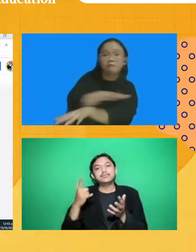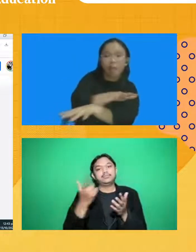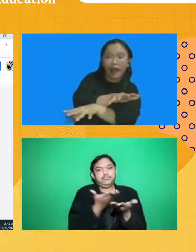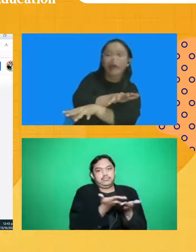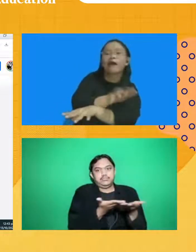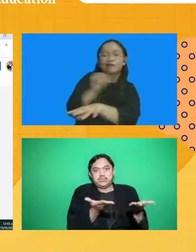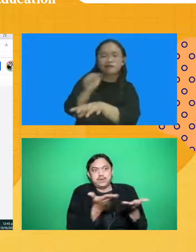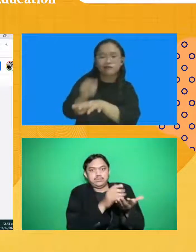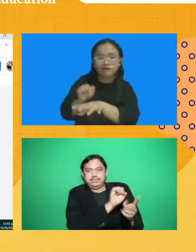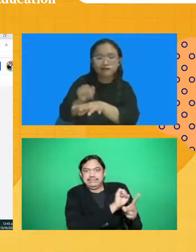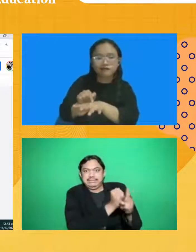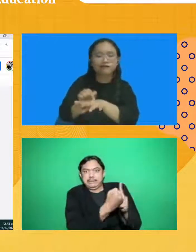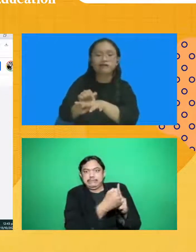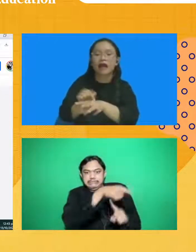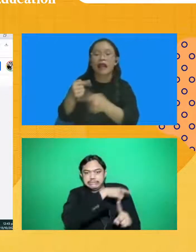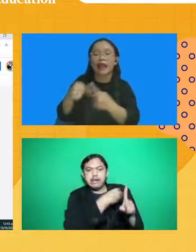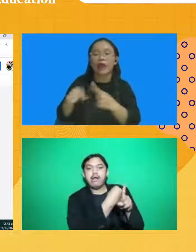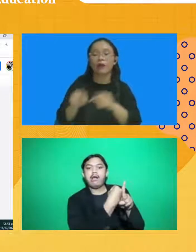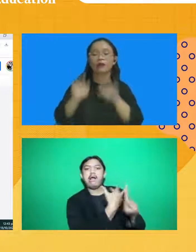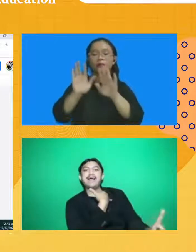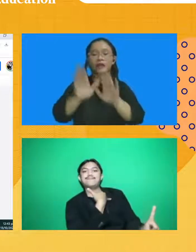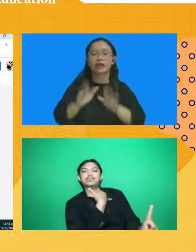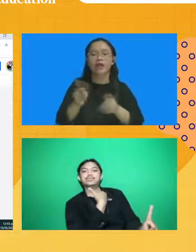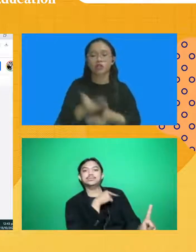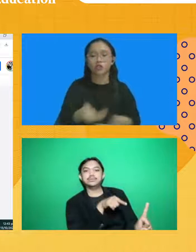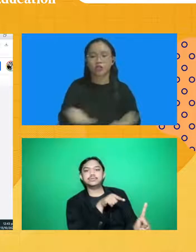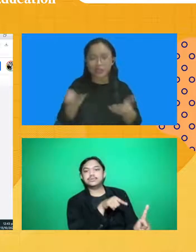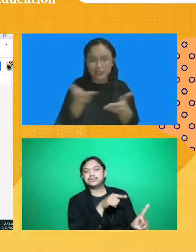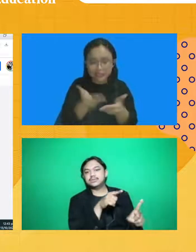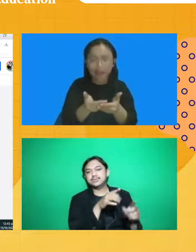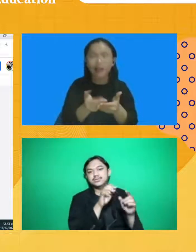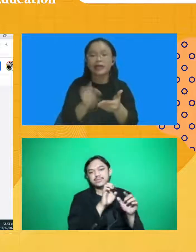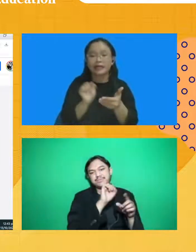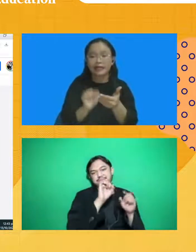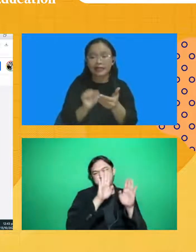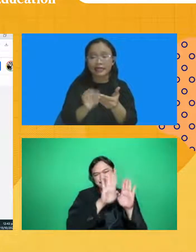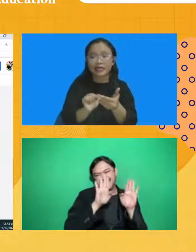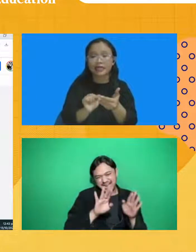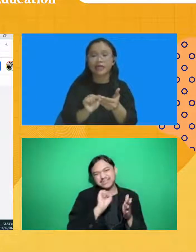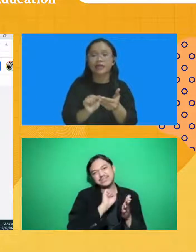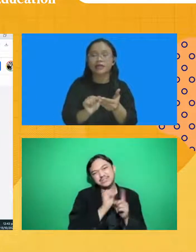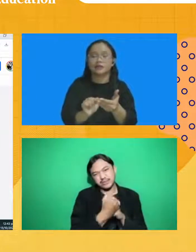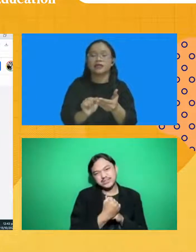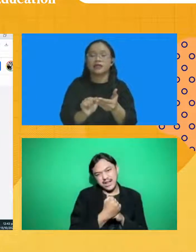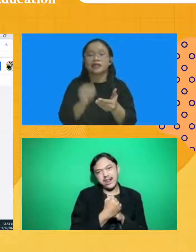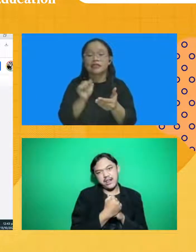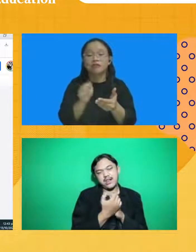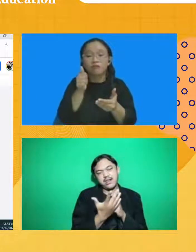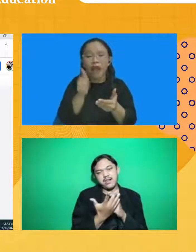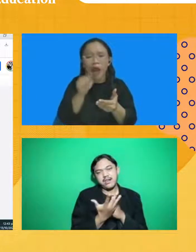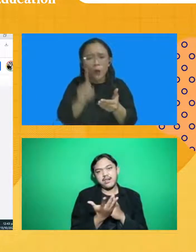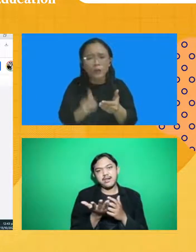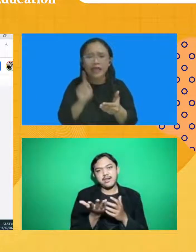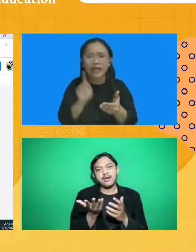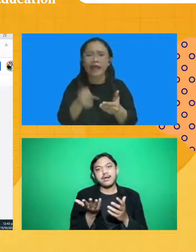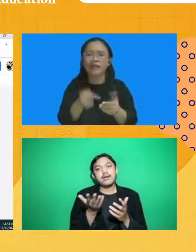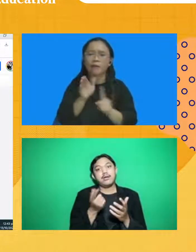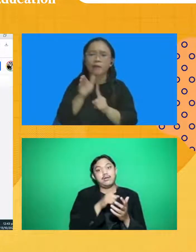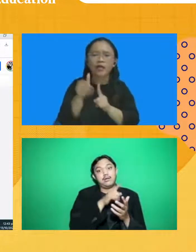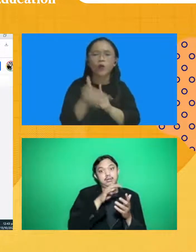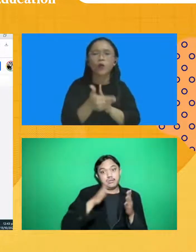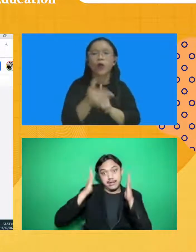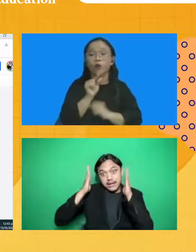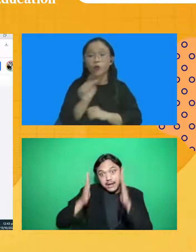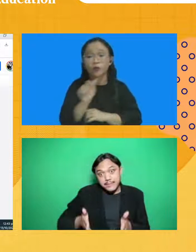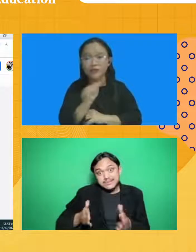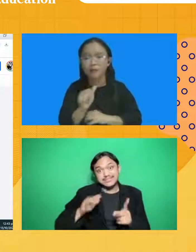influencers should have some kind of guidance towards the youth. So yeah, Sandini,